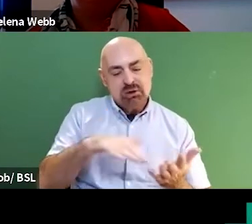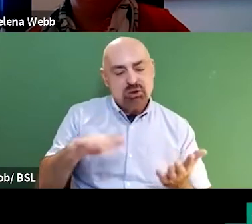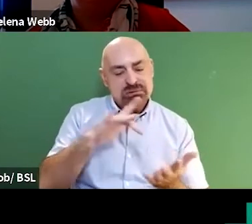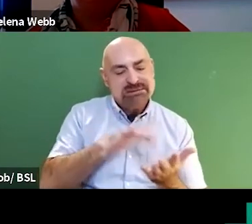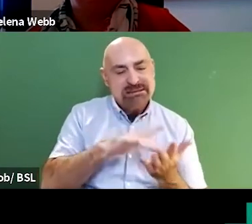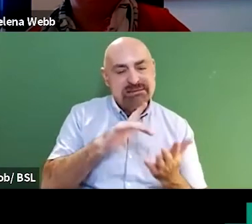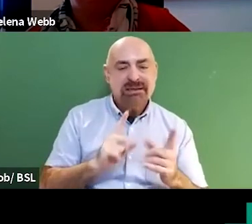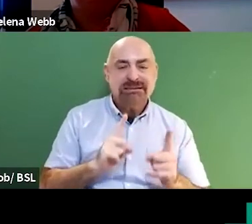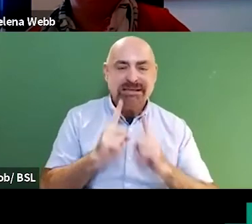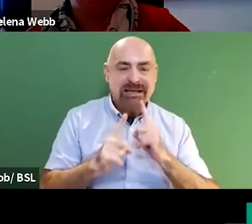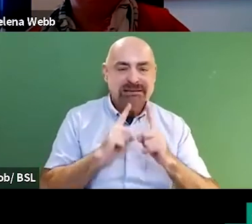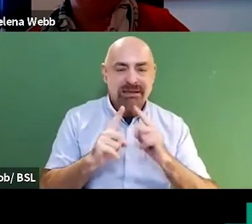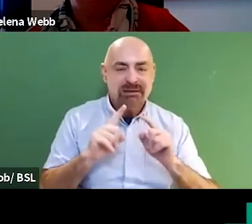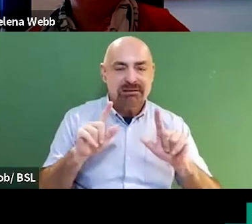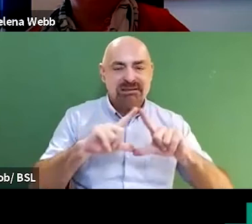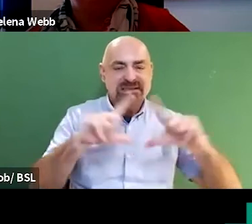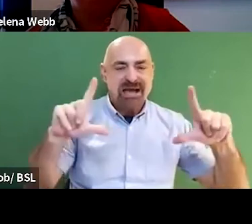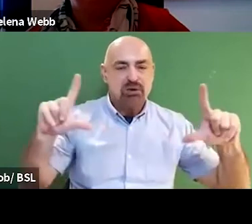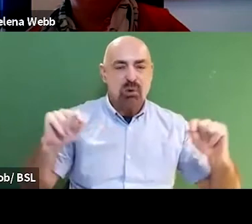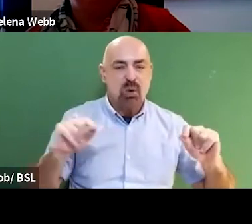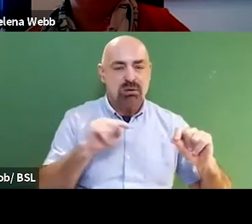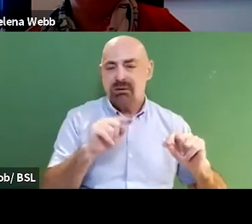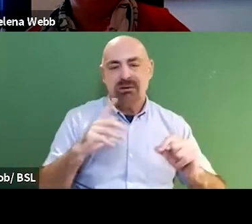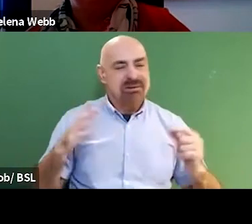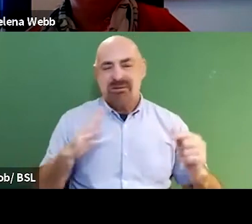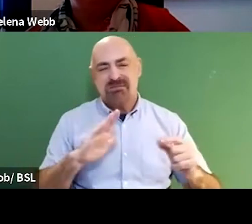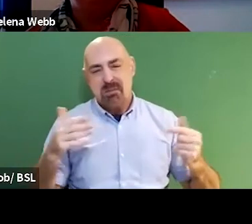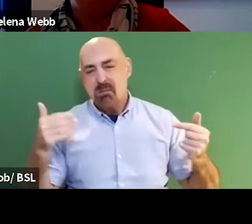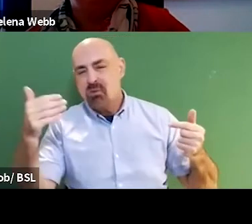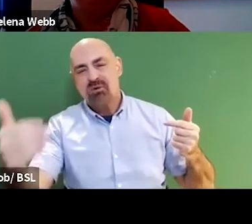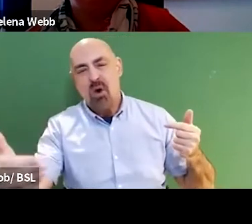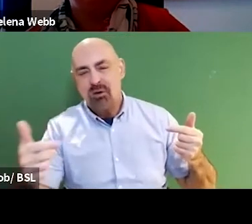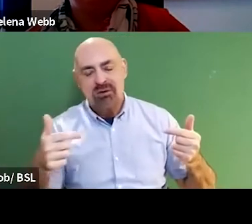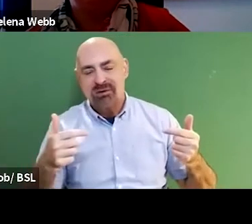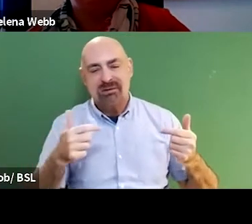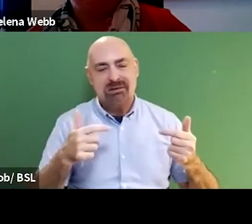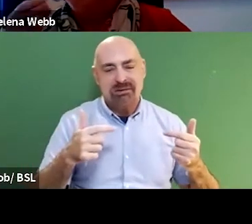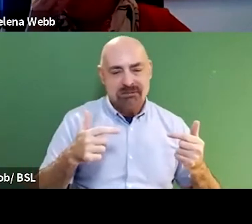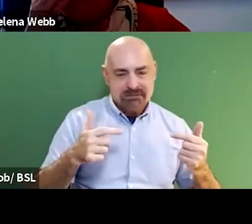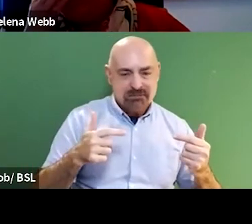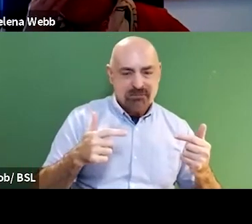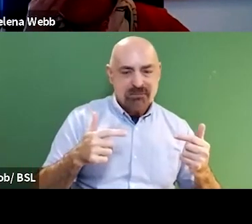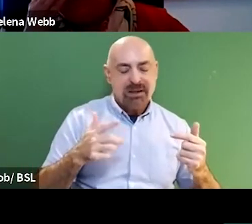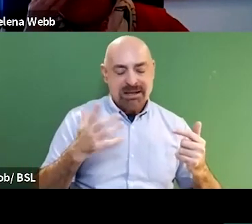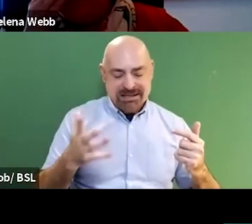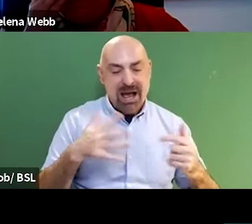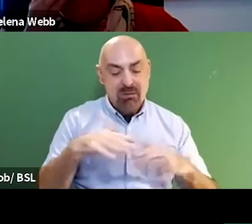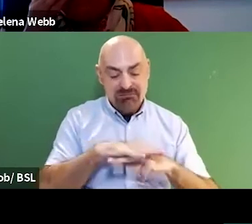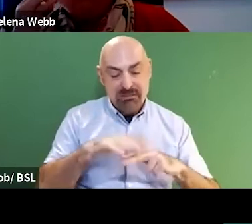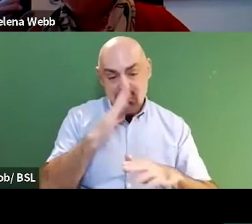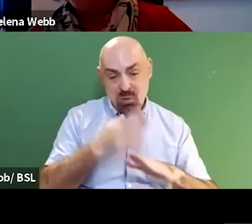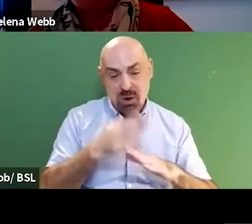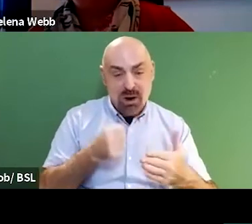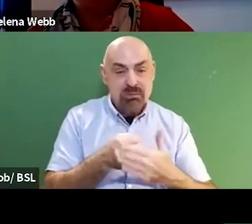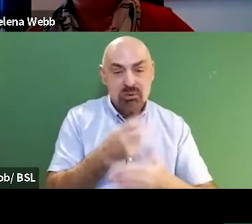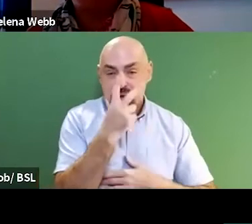with, and we've moved on from those really. Now we're working with families pre-birth through to 25, and so we use